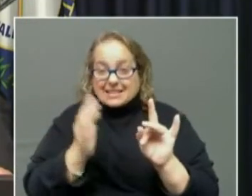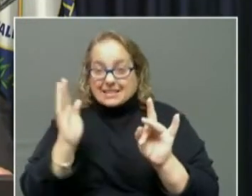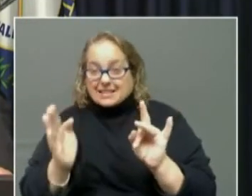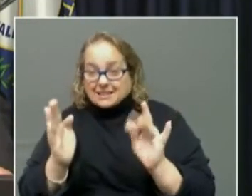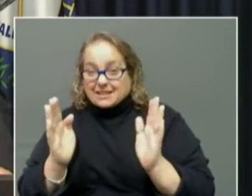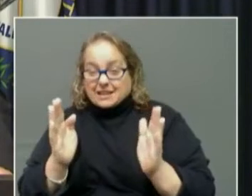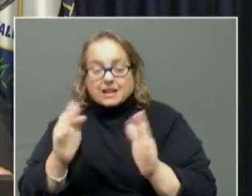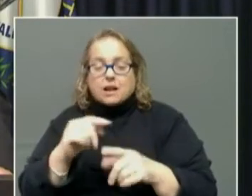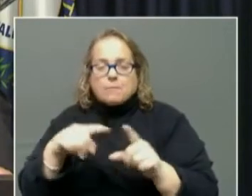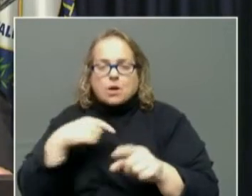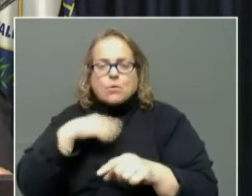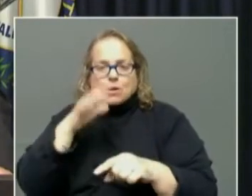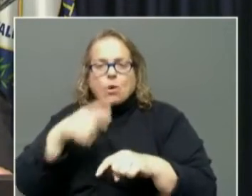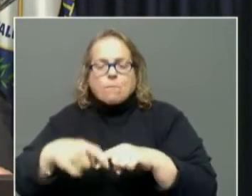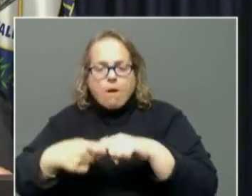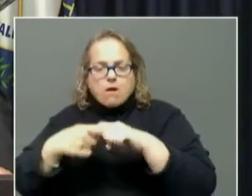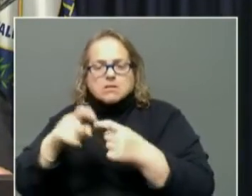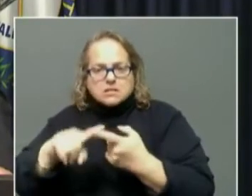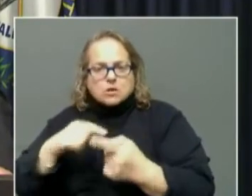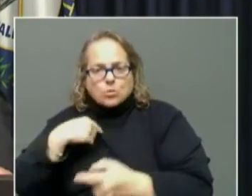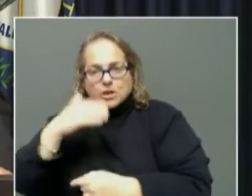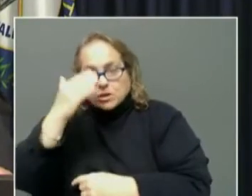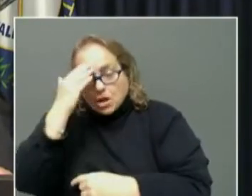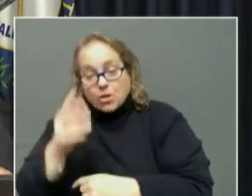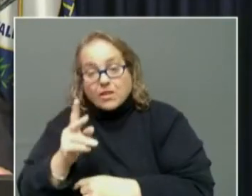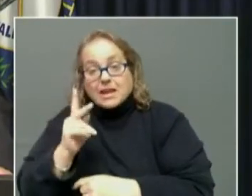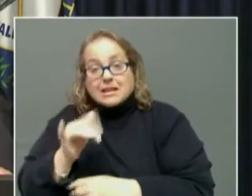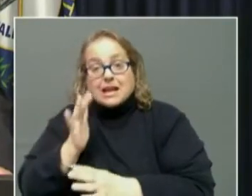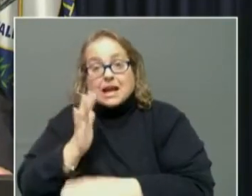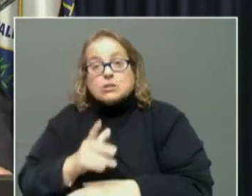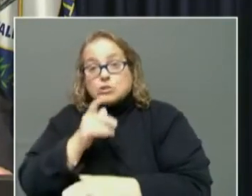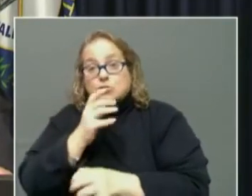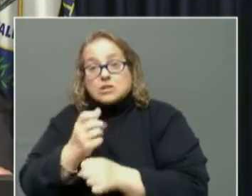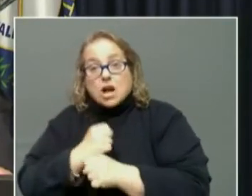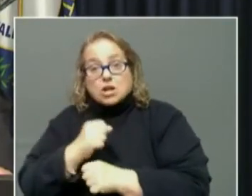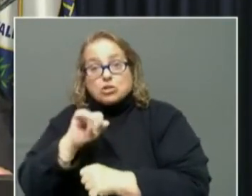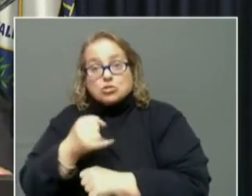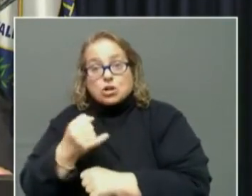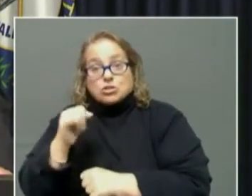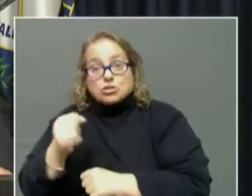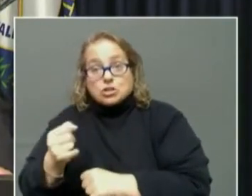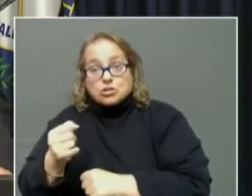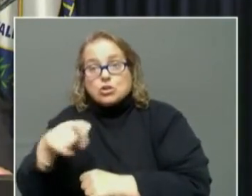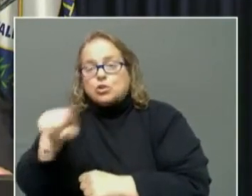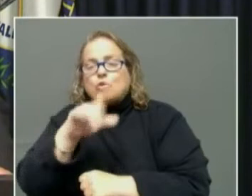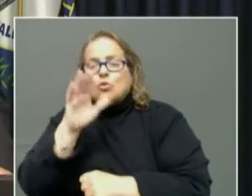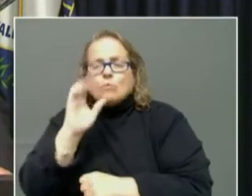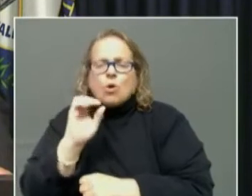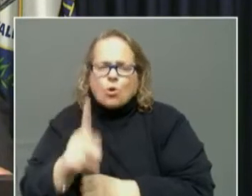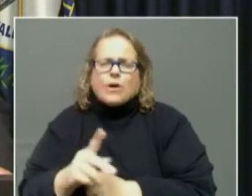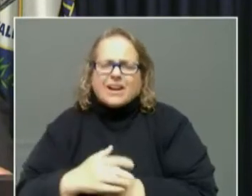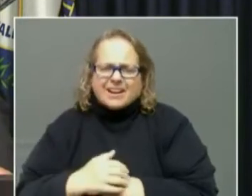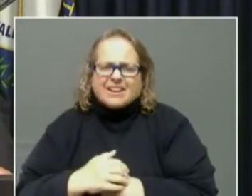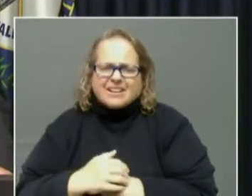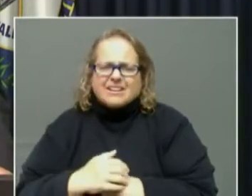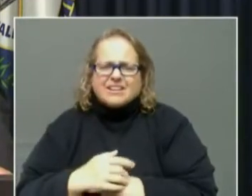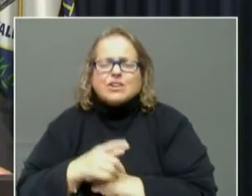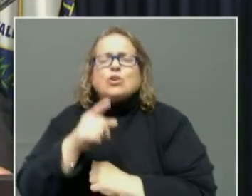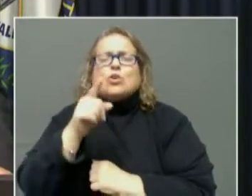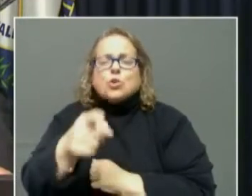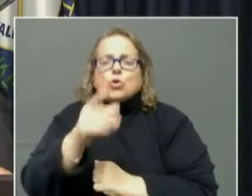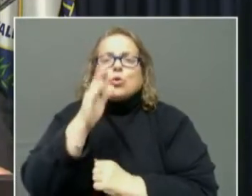To Kentuckians who received the Johnson & Johnson vaccine, you're going to be okay. You're going to be